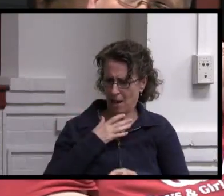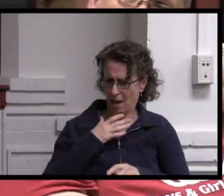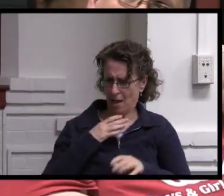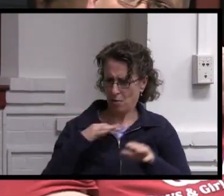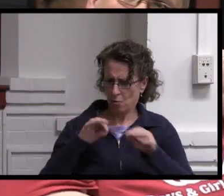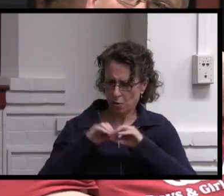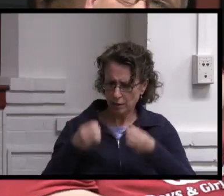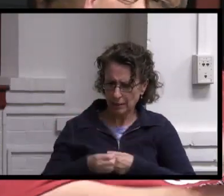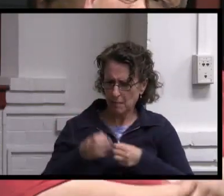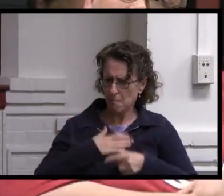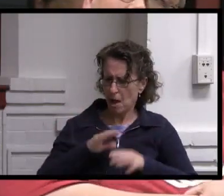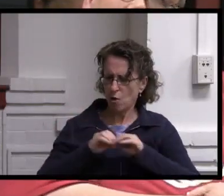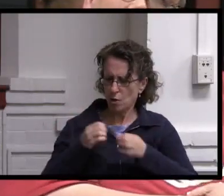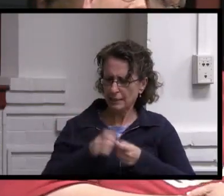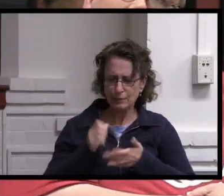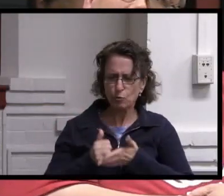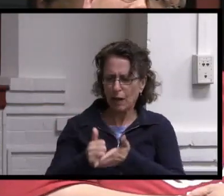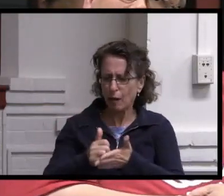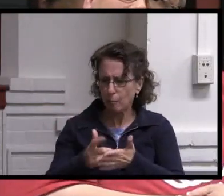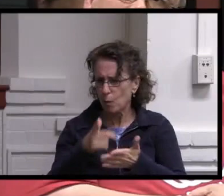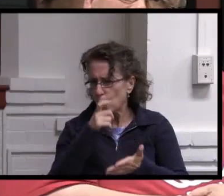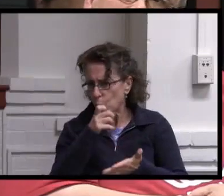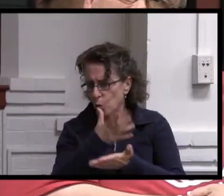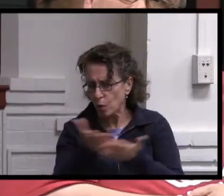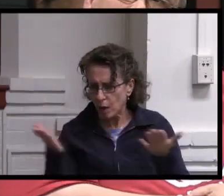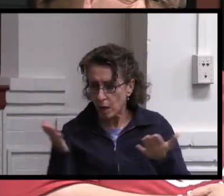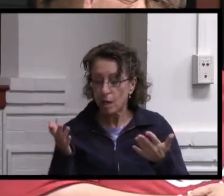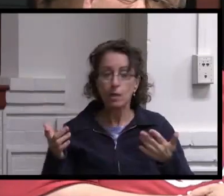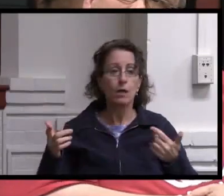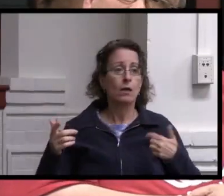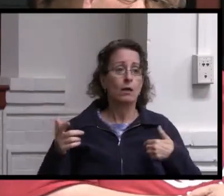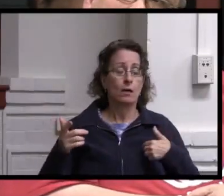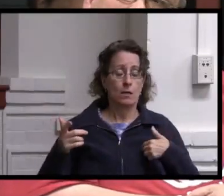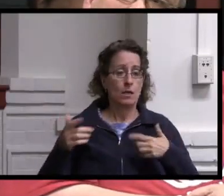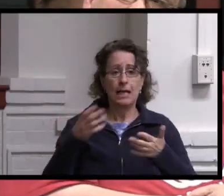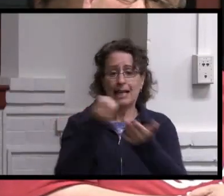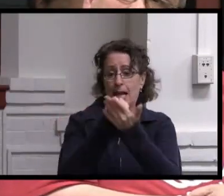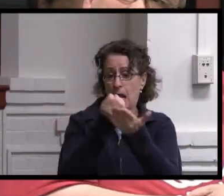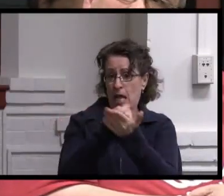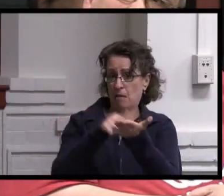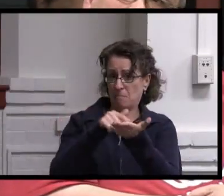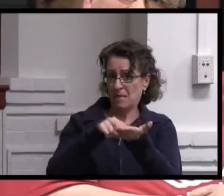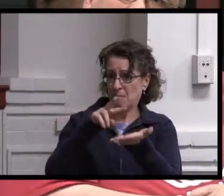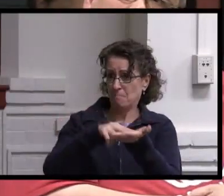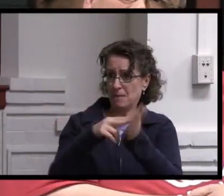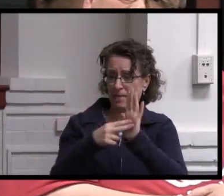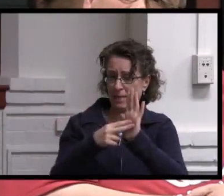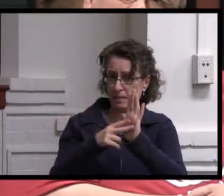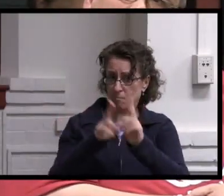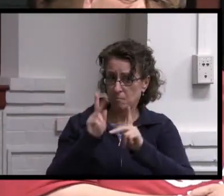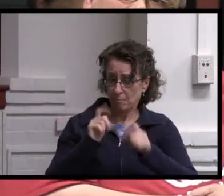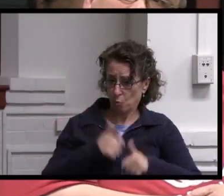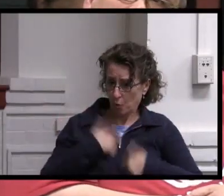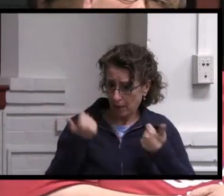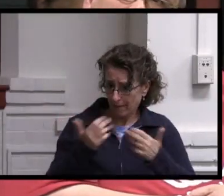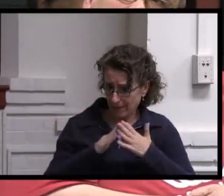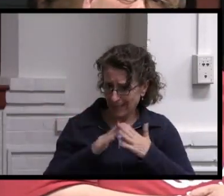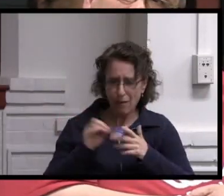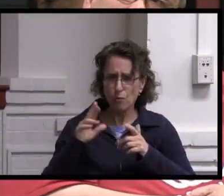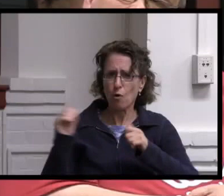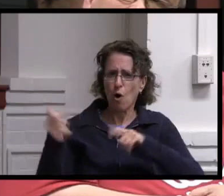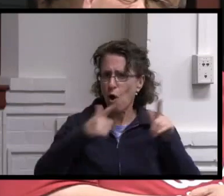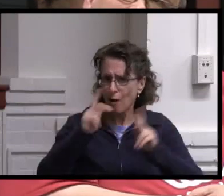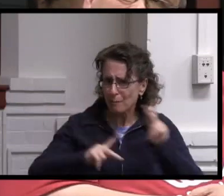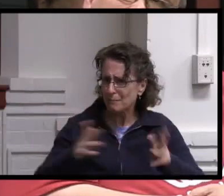for? Is it for tourists? Is it for residents? Or is it for all of us? And so that's how I approach my job in ensuring